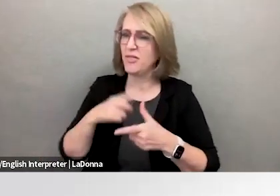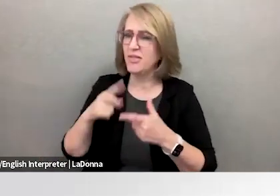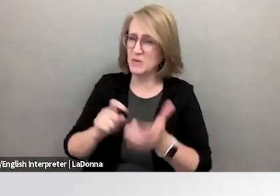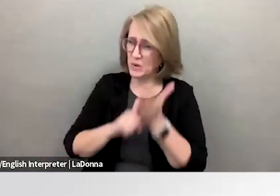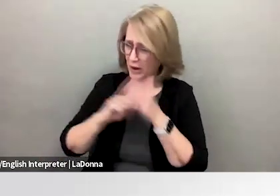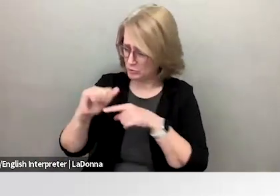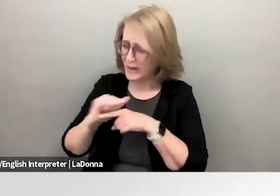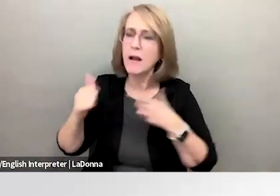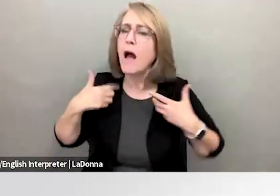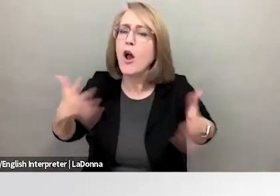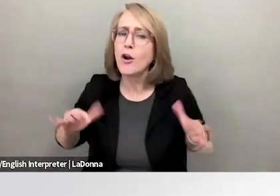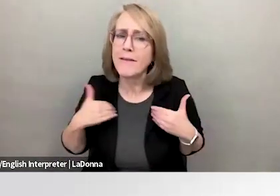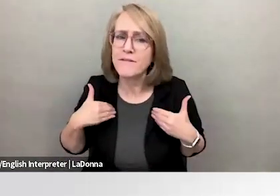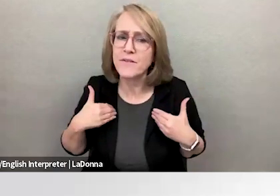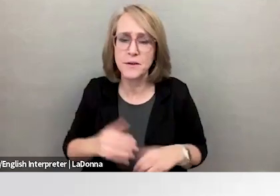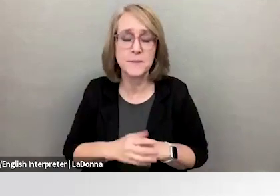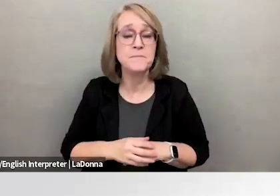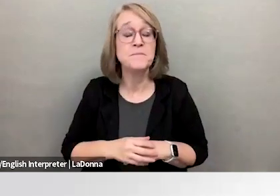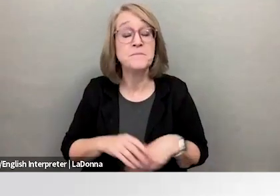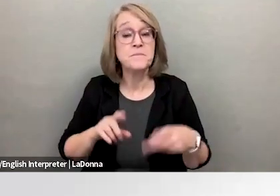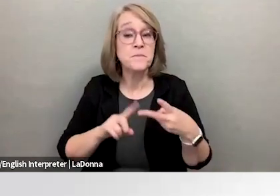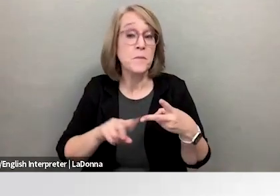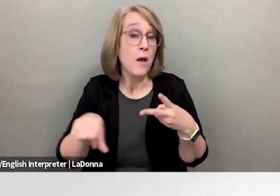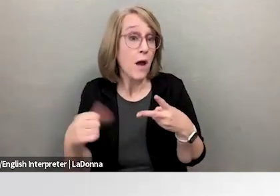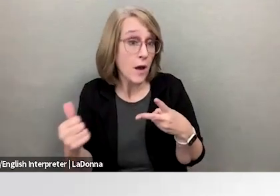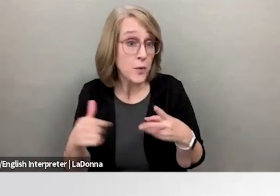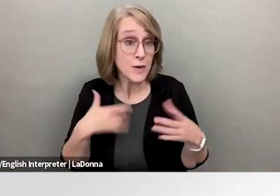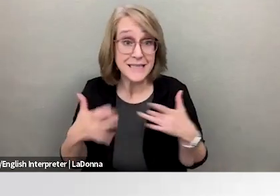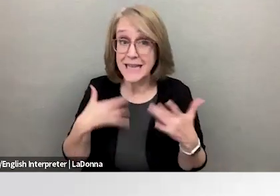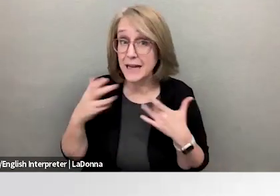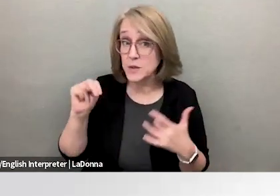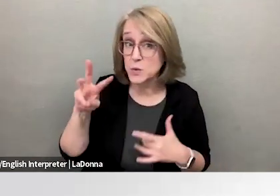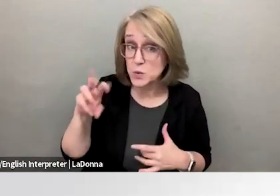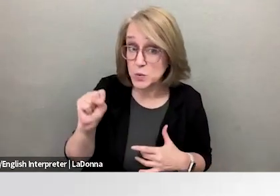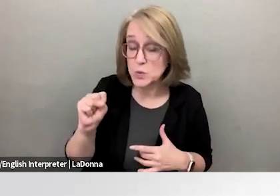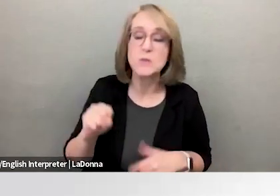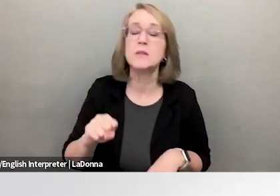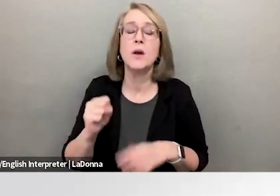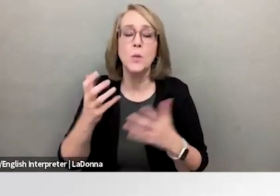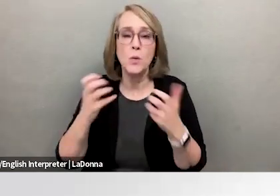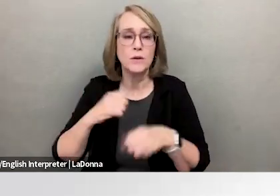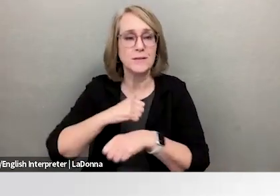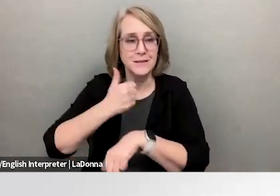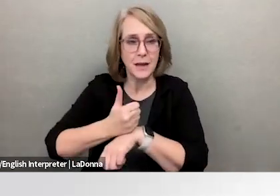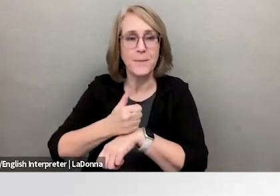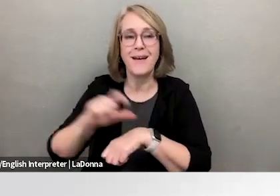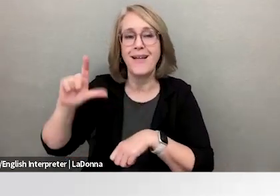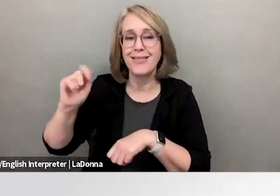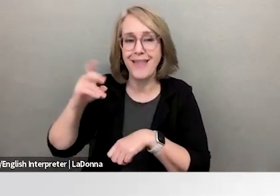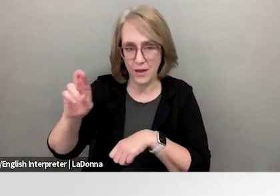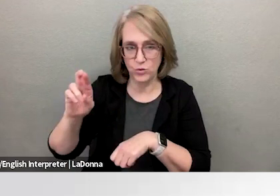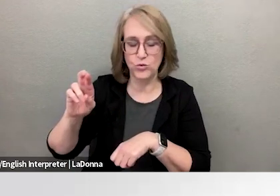other exciting project is we're working with a nonprofit organization to create a ladder from our certified direct care professional